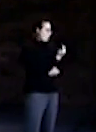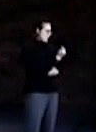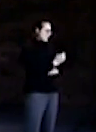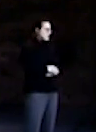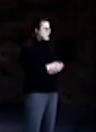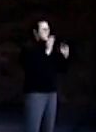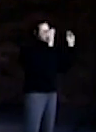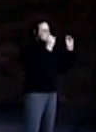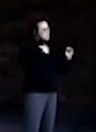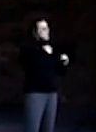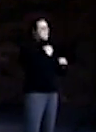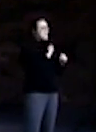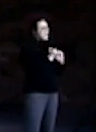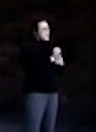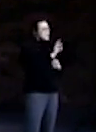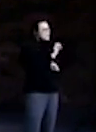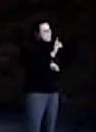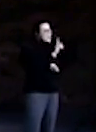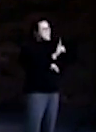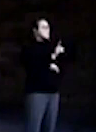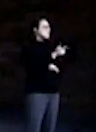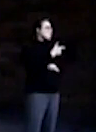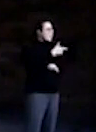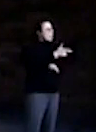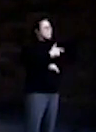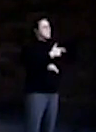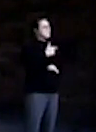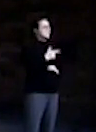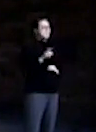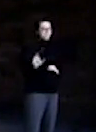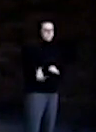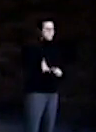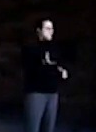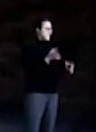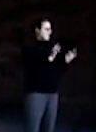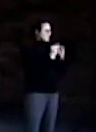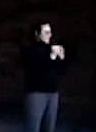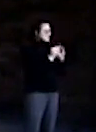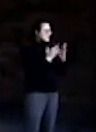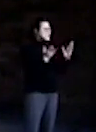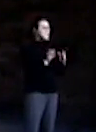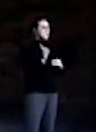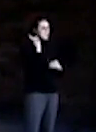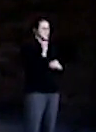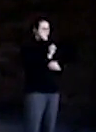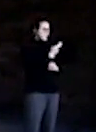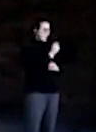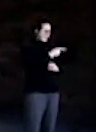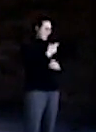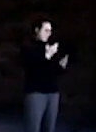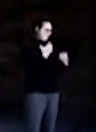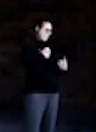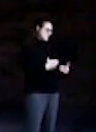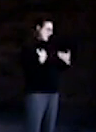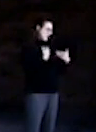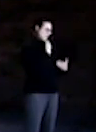taught me how to weld. He taught me how to use a torch, just grab a wrench and just start doing things. And so this is the shop. Like, I wish I had a better picture, but this is